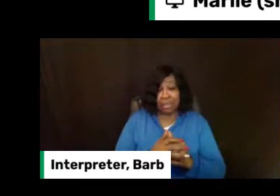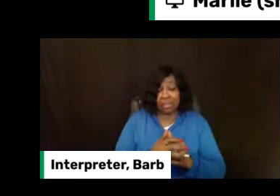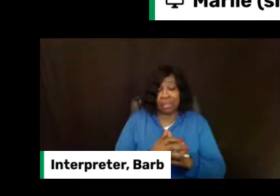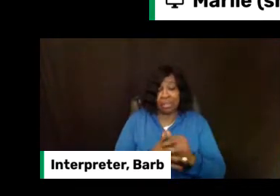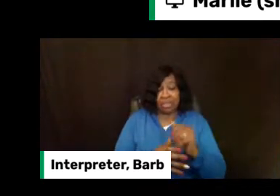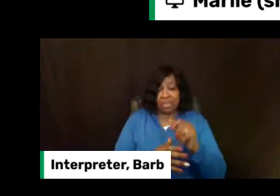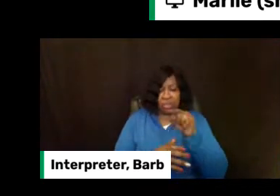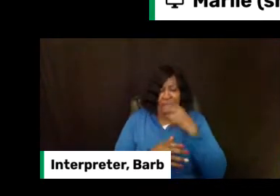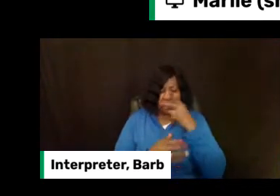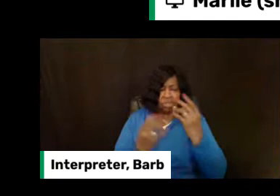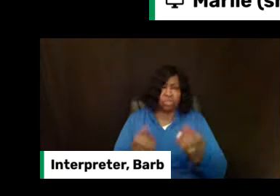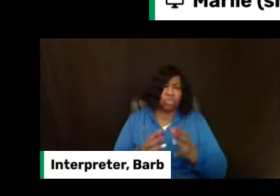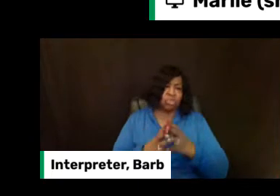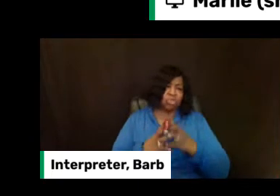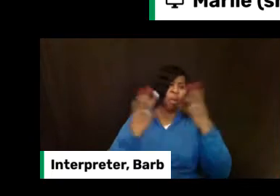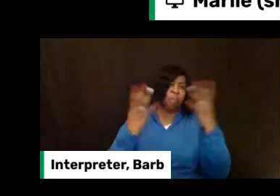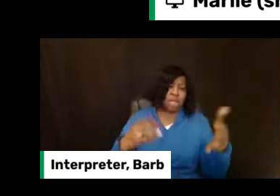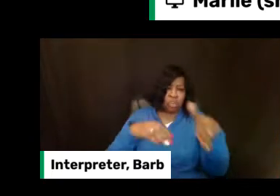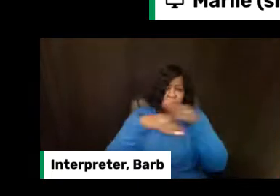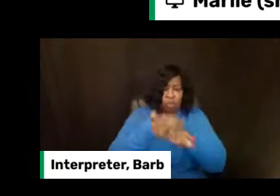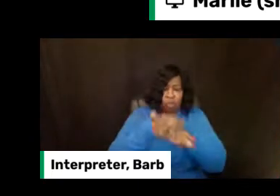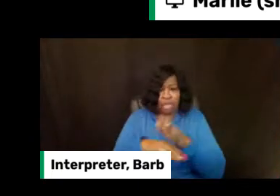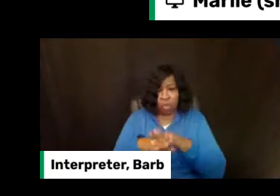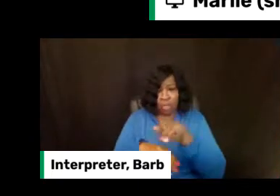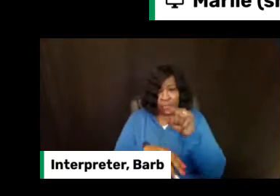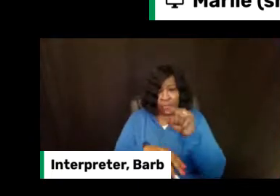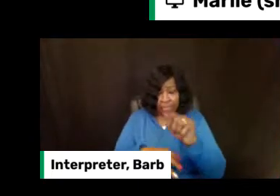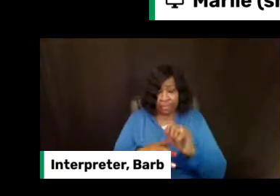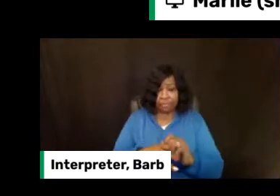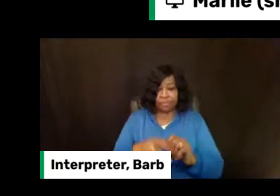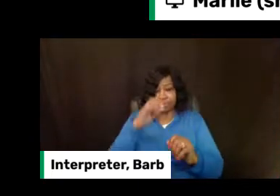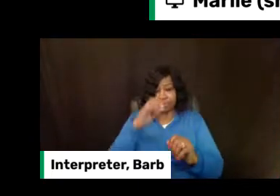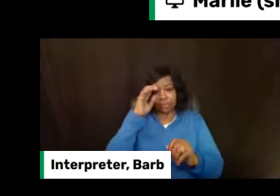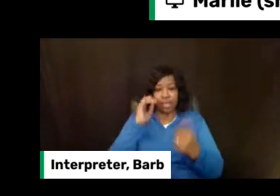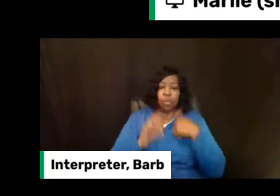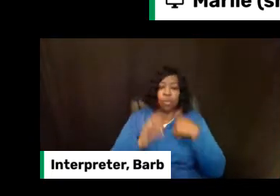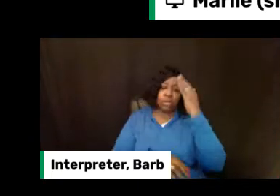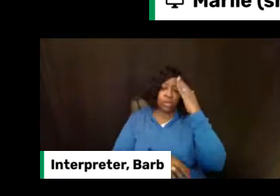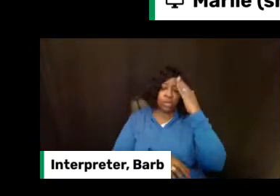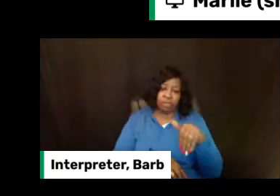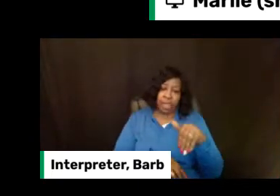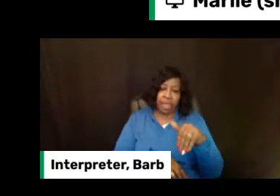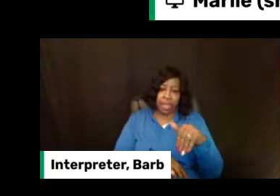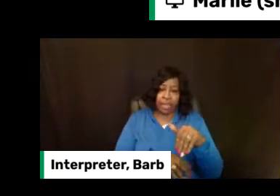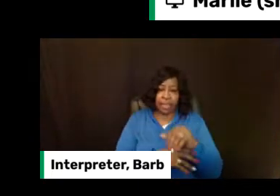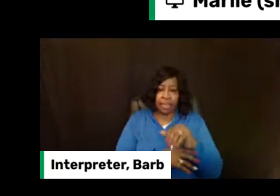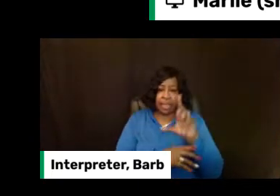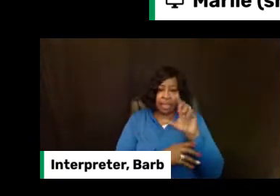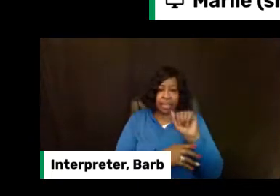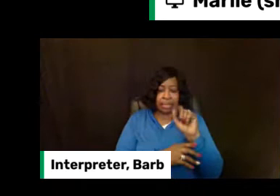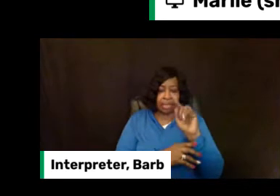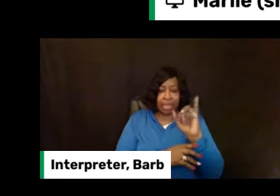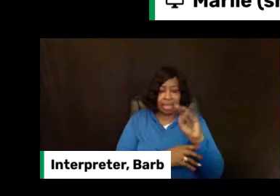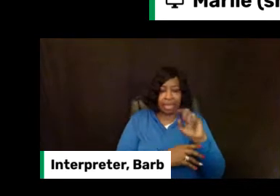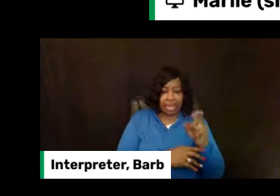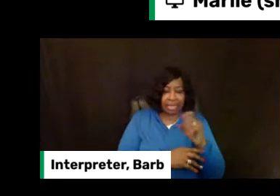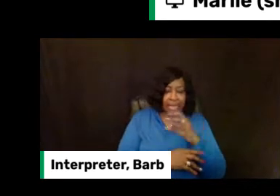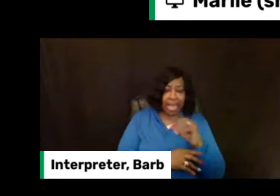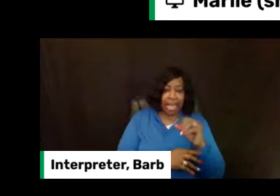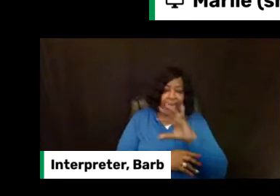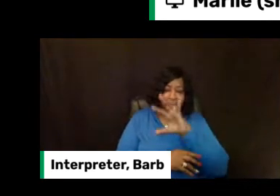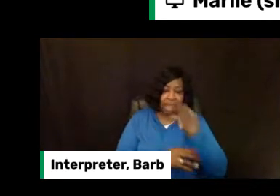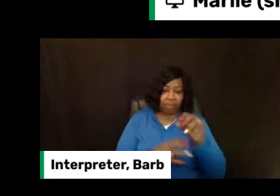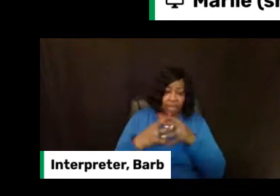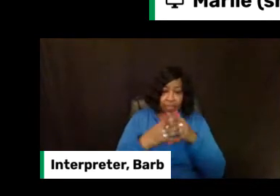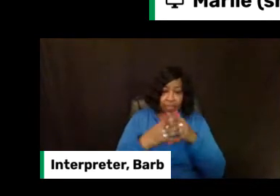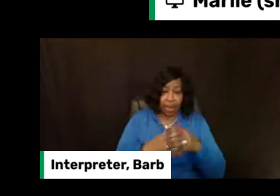much overlap on these maps. We know that Latinx and African-American residents have historically